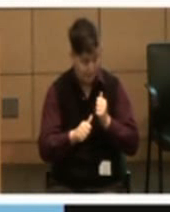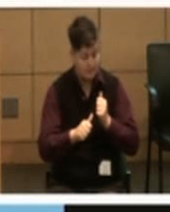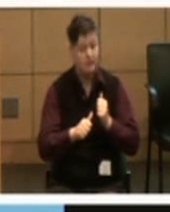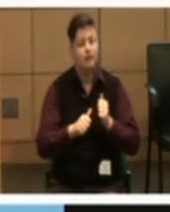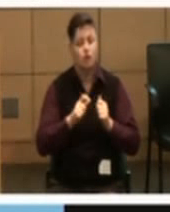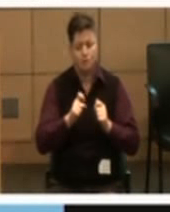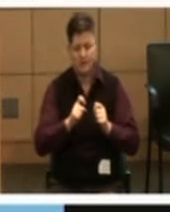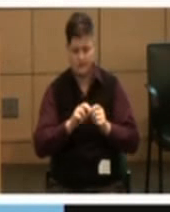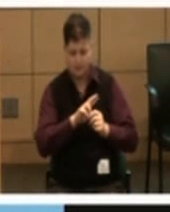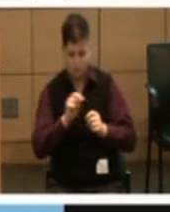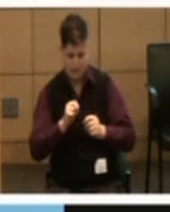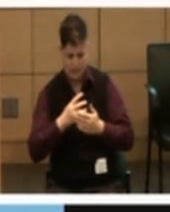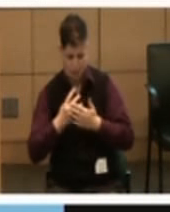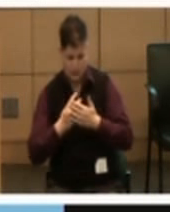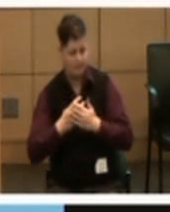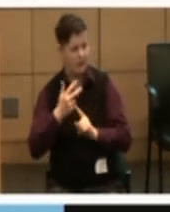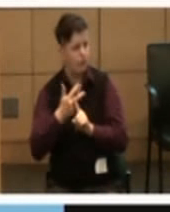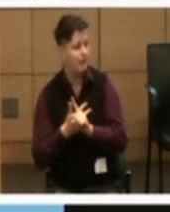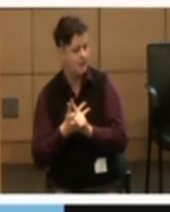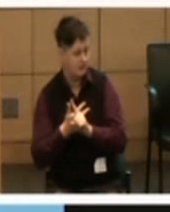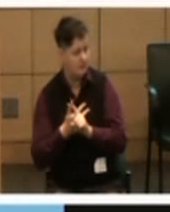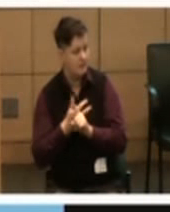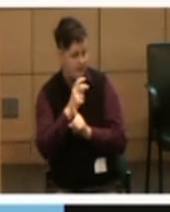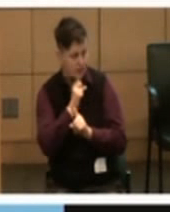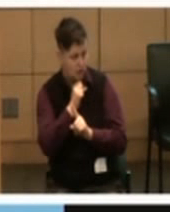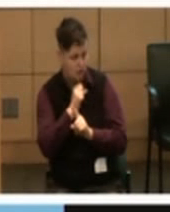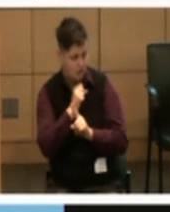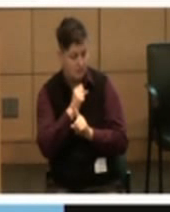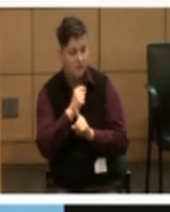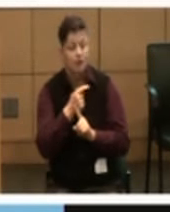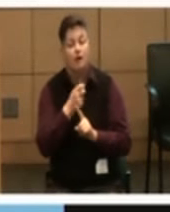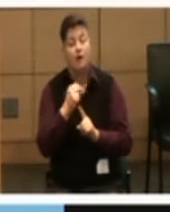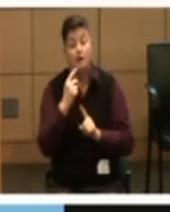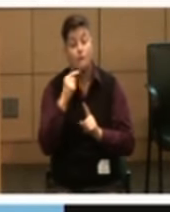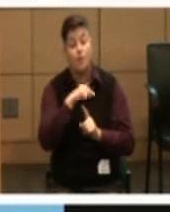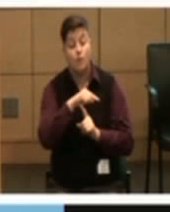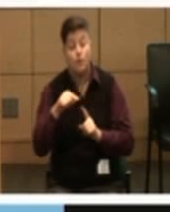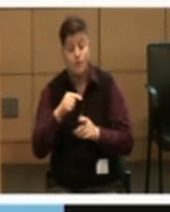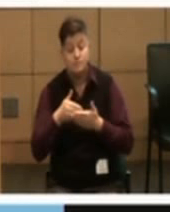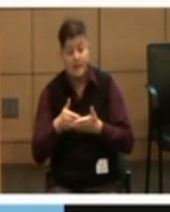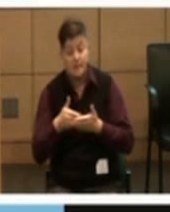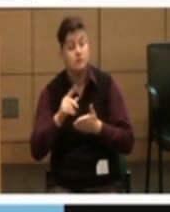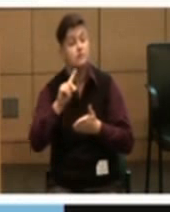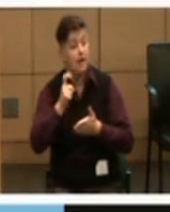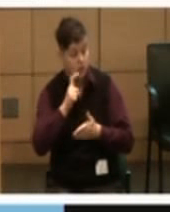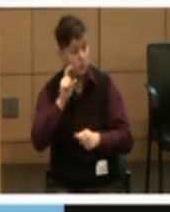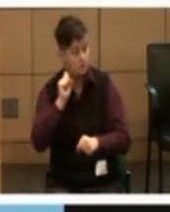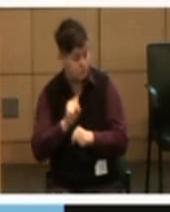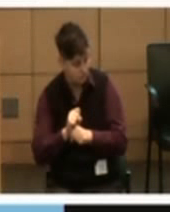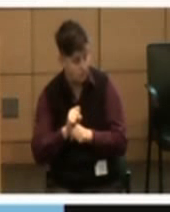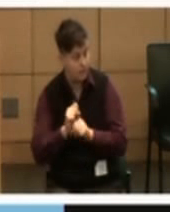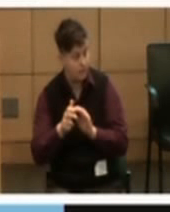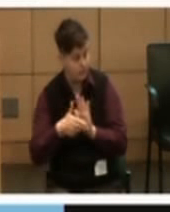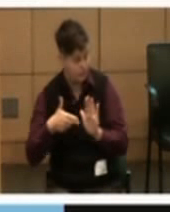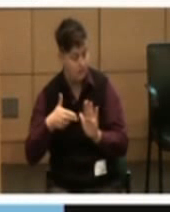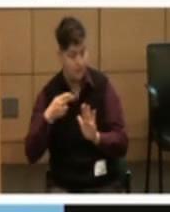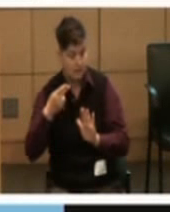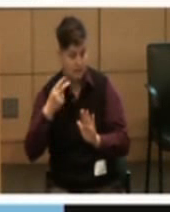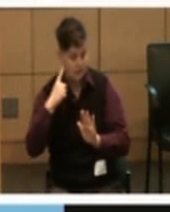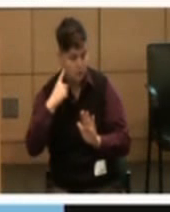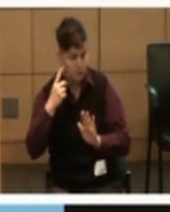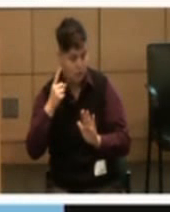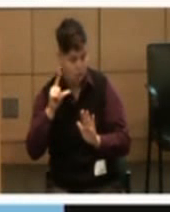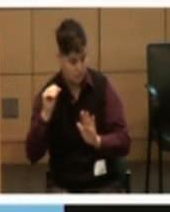of age, or excuse me, 3 months of age, and then for those babies who are diagnosed with hearing loss, ultimately provide